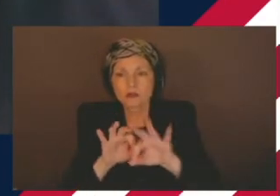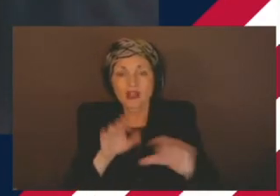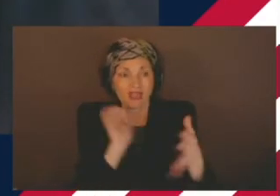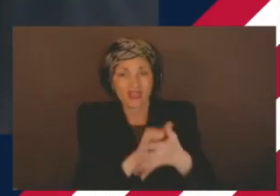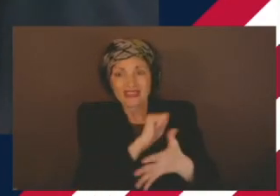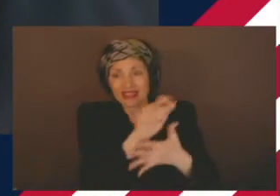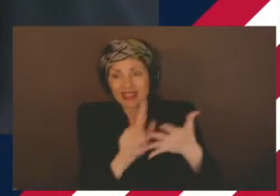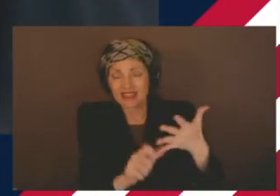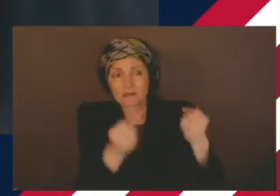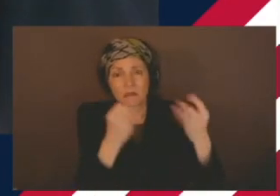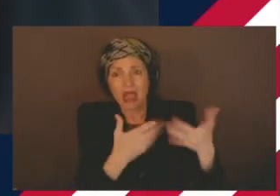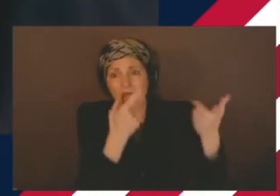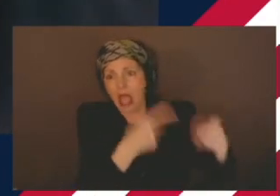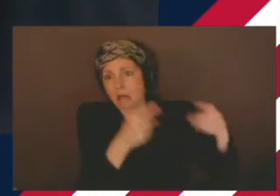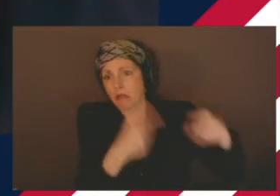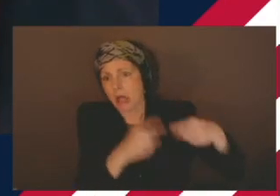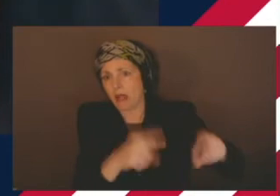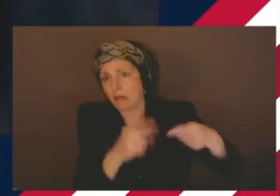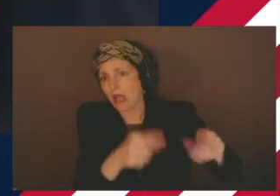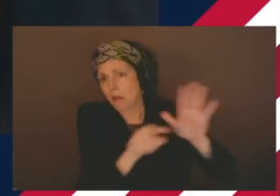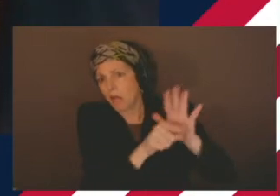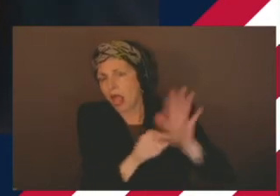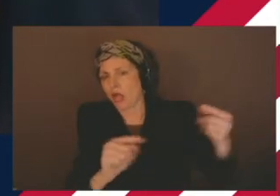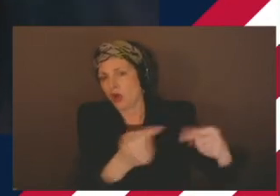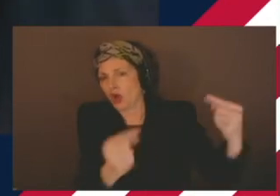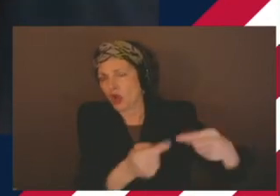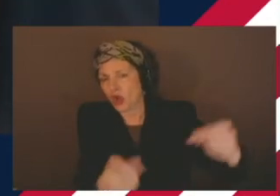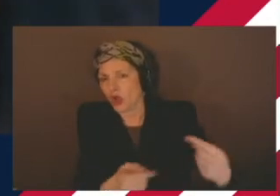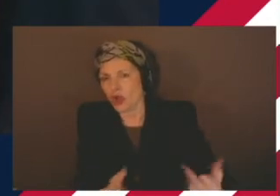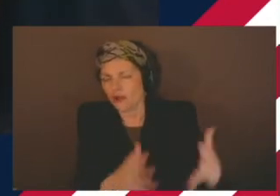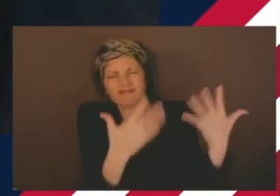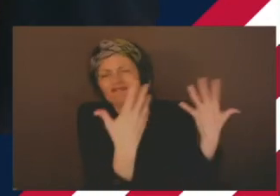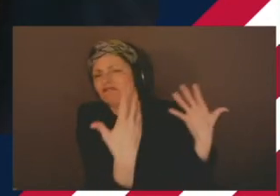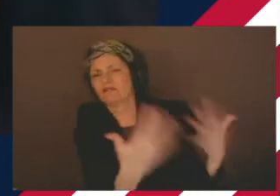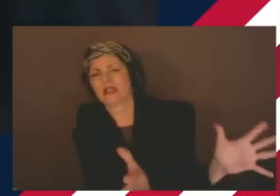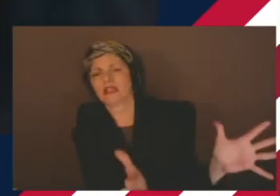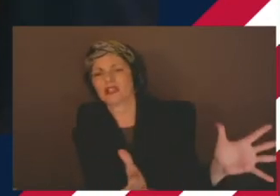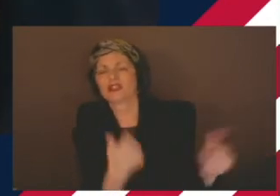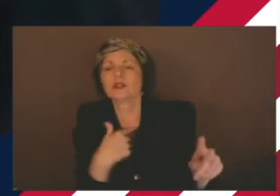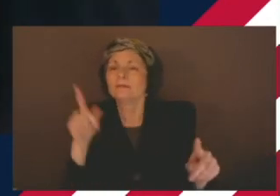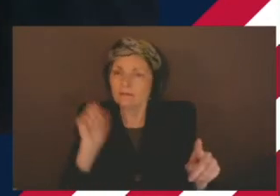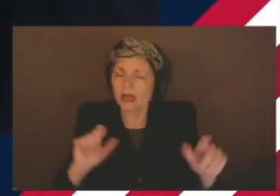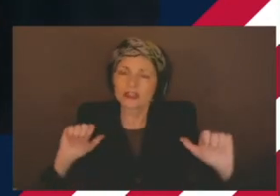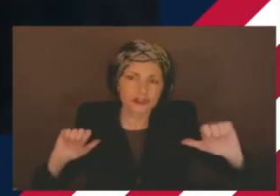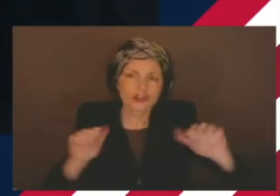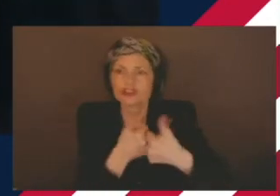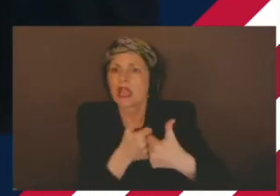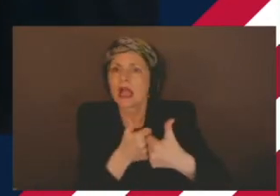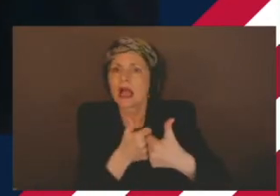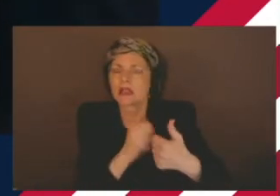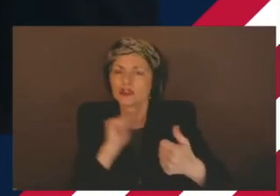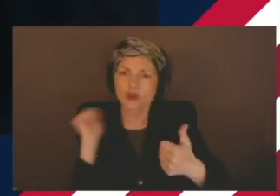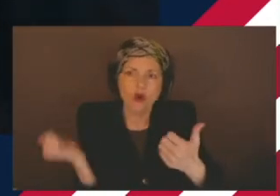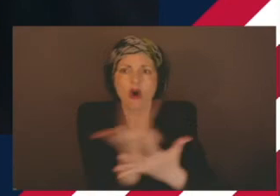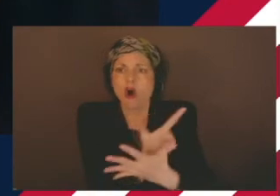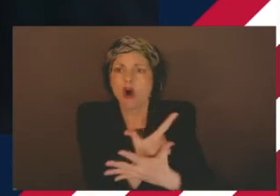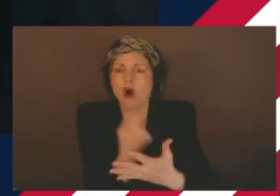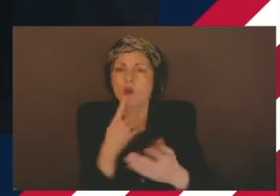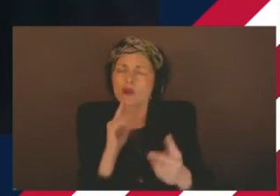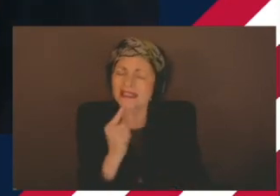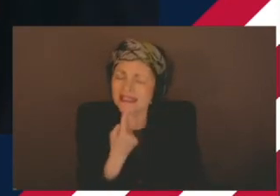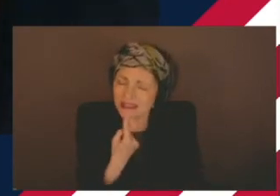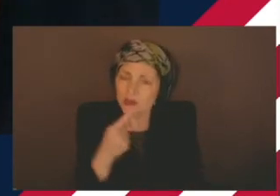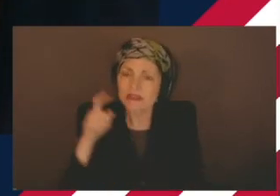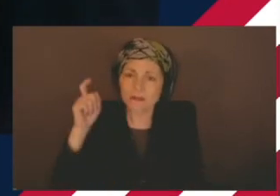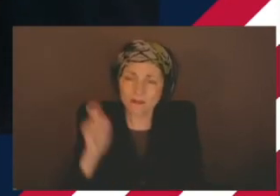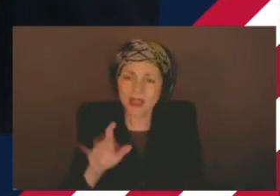with us, and we must challenge them together if we are serious about fixing the soul of this democracy.